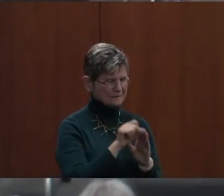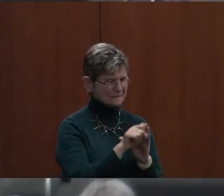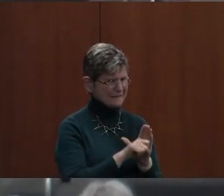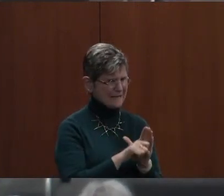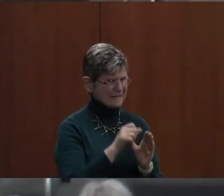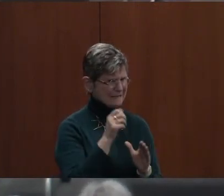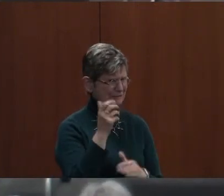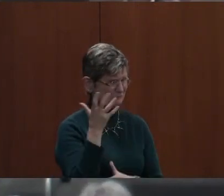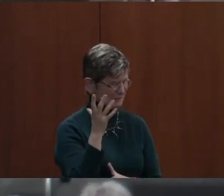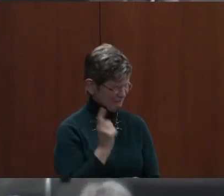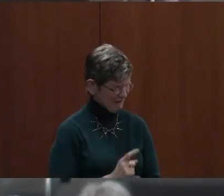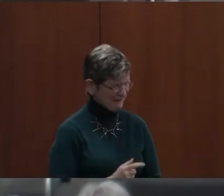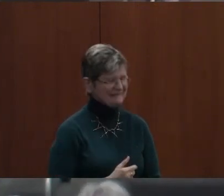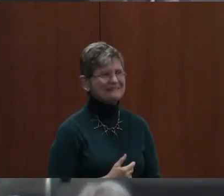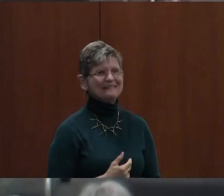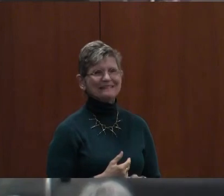me.